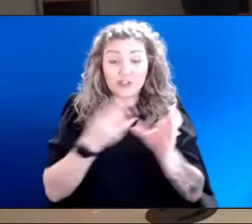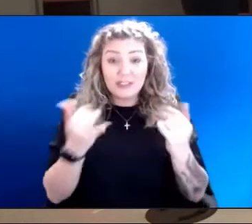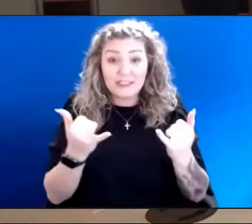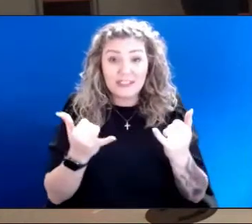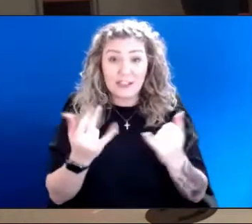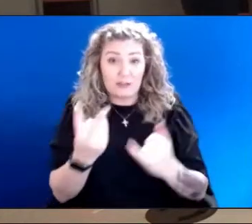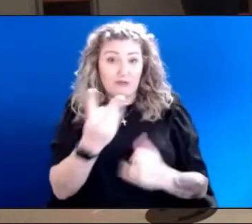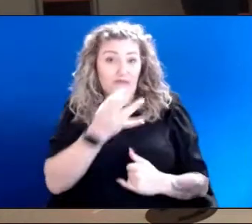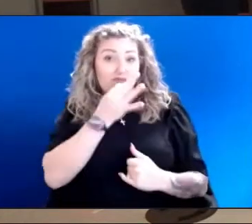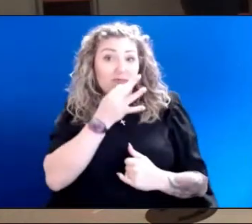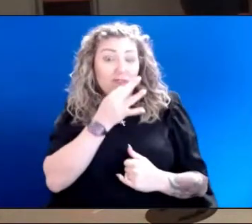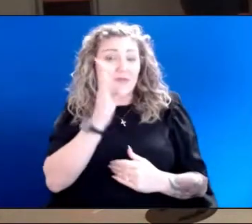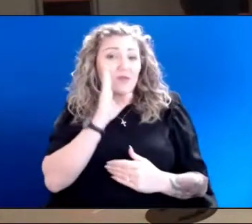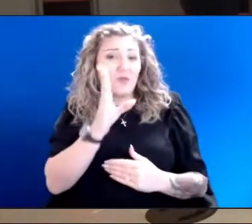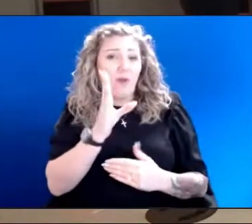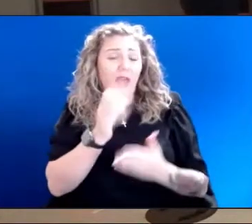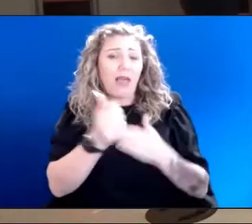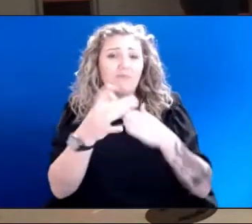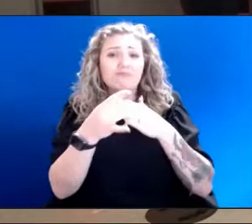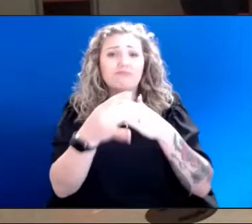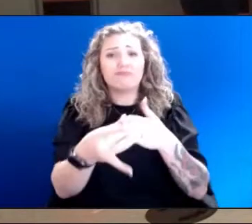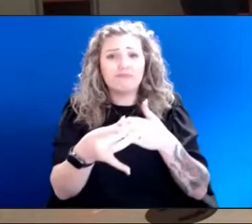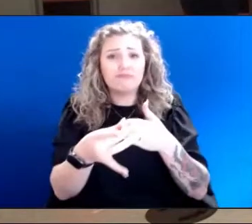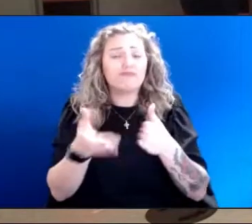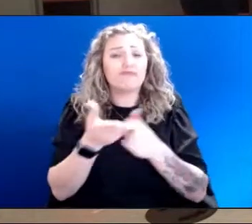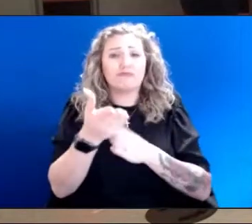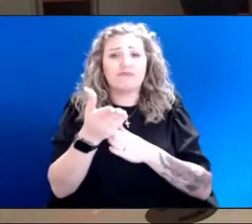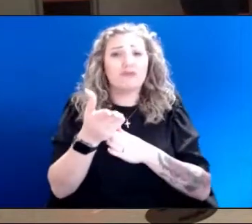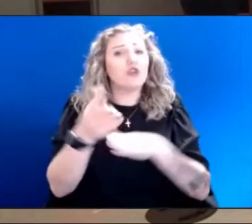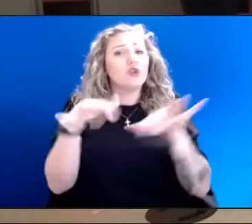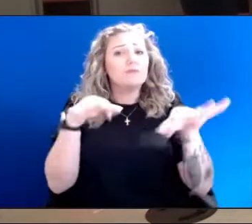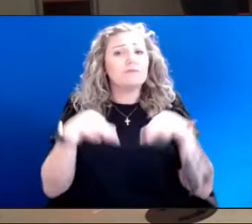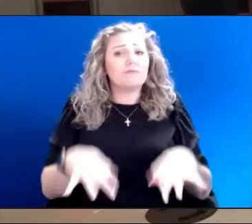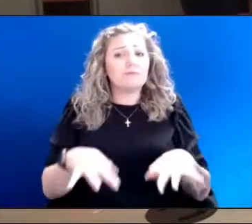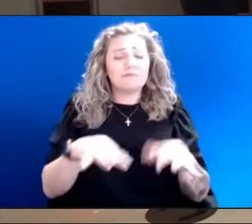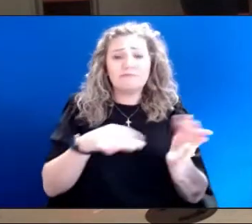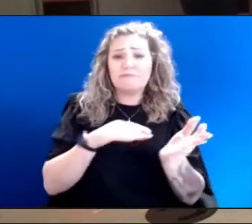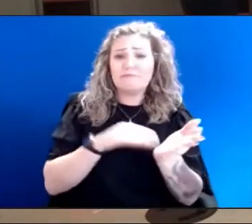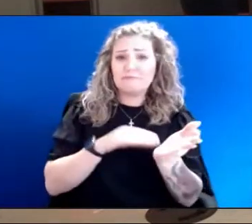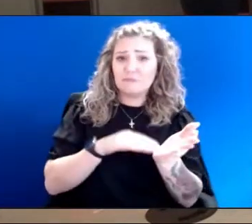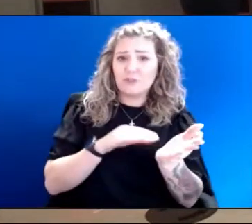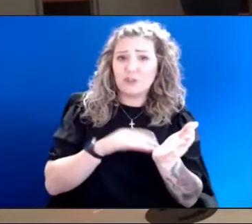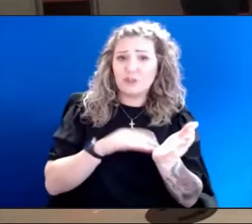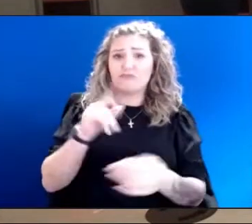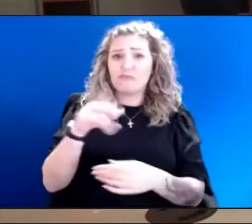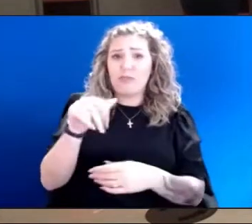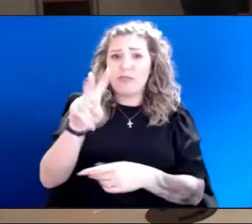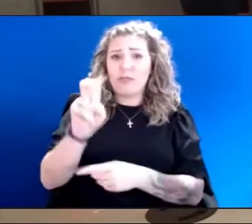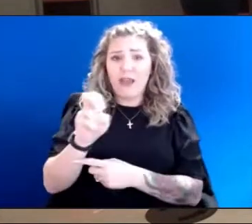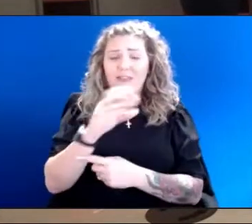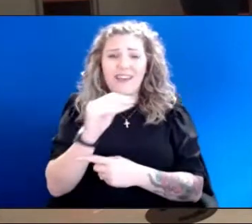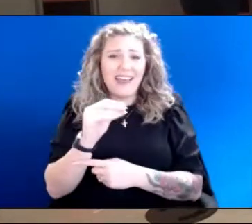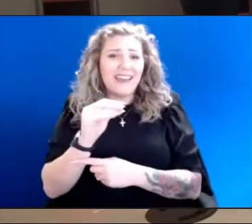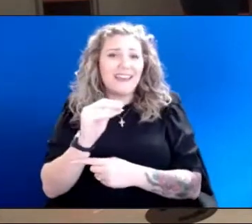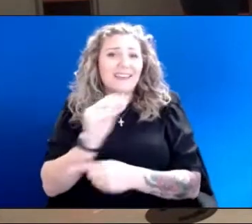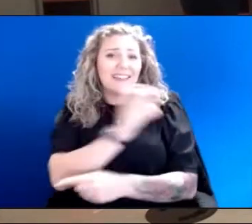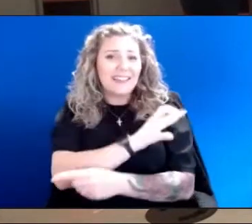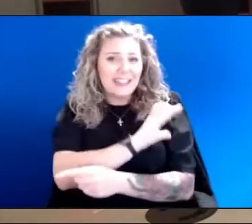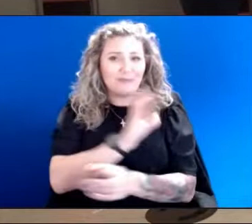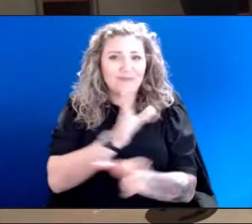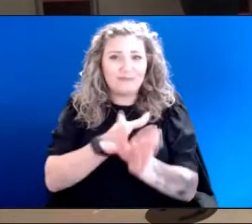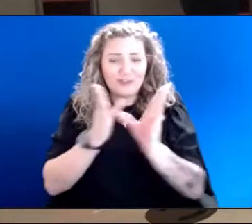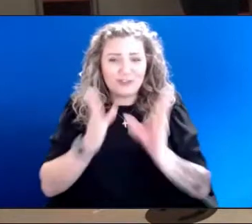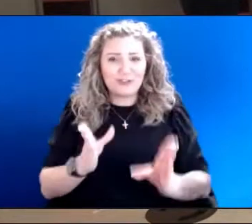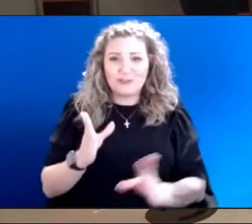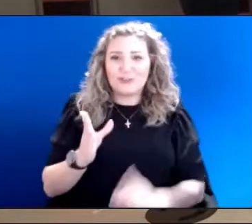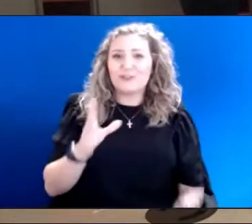are going to help us guide us through this discussion, cardiologist Dr. Travis Love and clinical psychologist Dr. Greg Noelenik. Thank you both for being here. Of course. Got to ask right off the